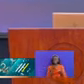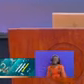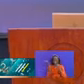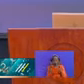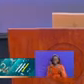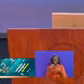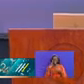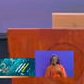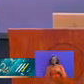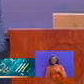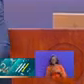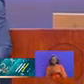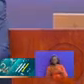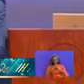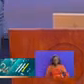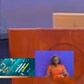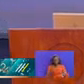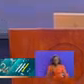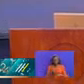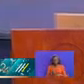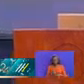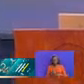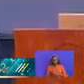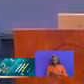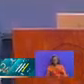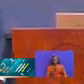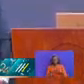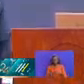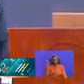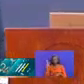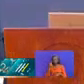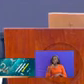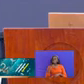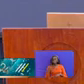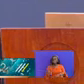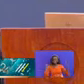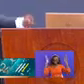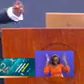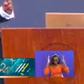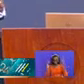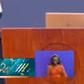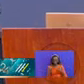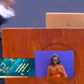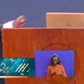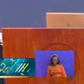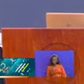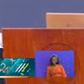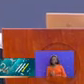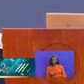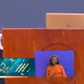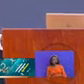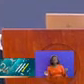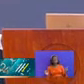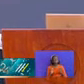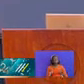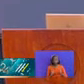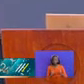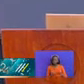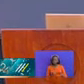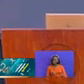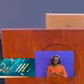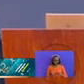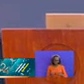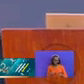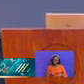served God for crowns that is why nothing can shake them up